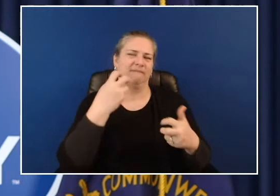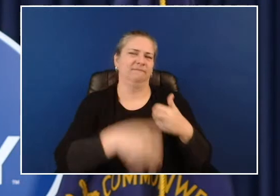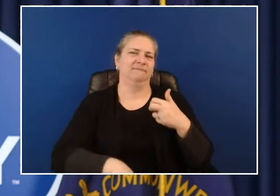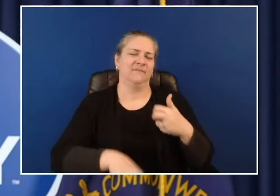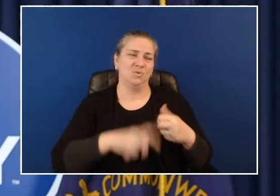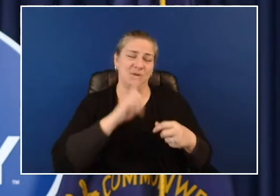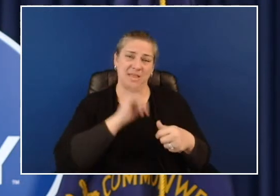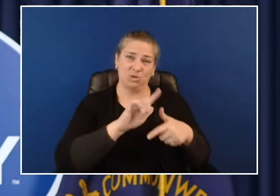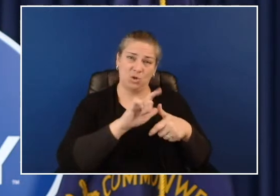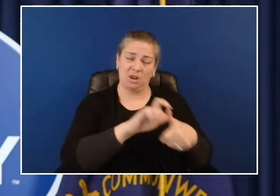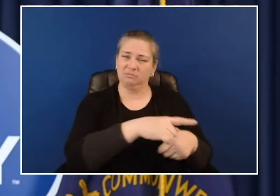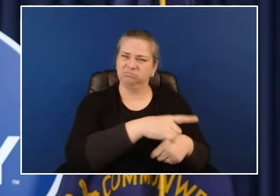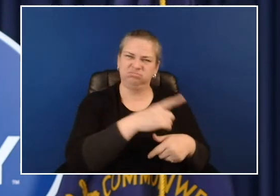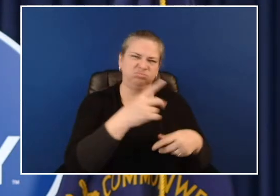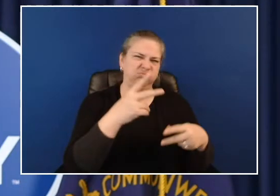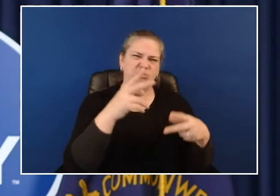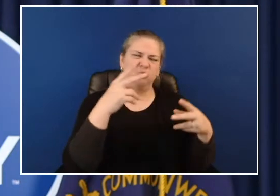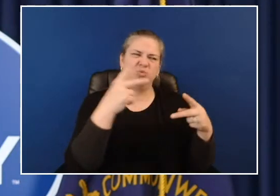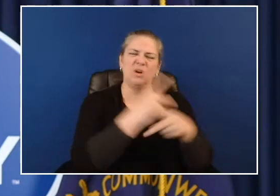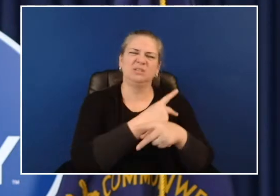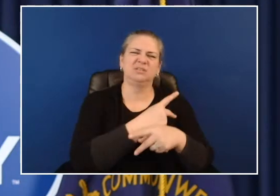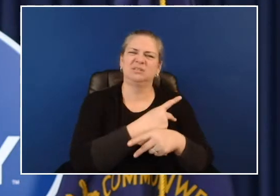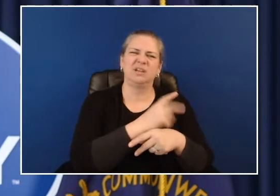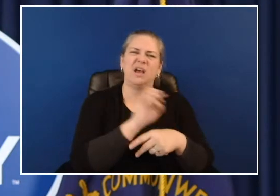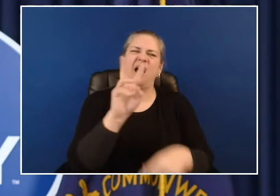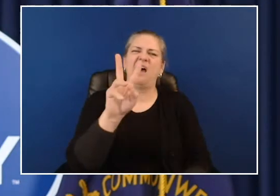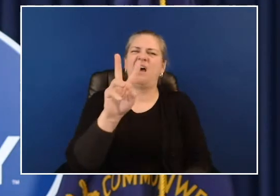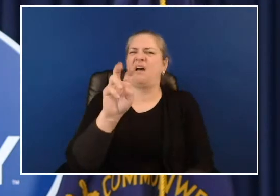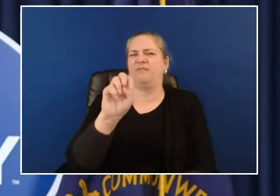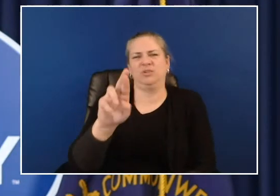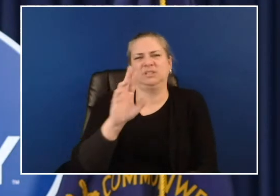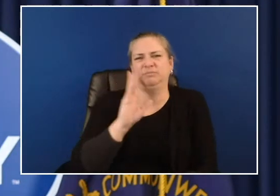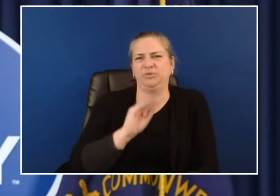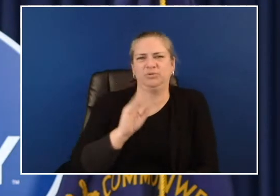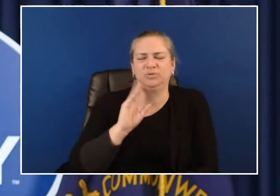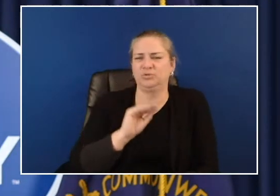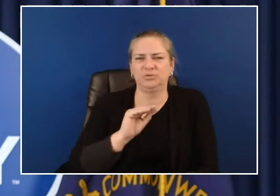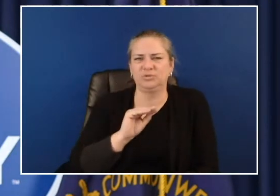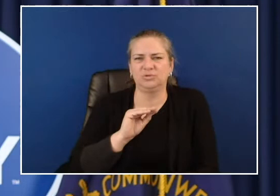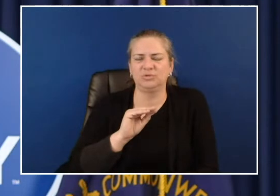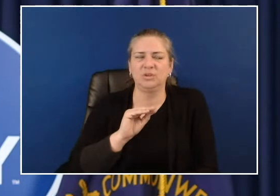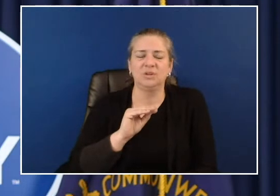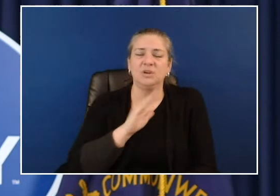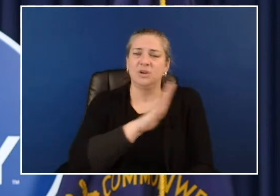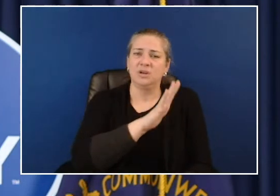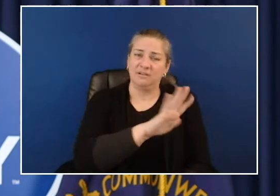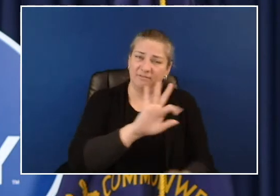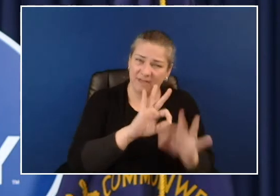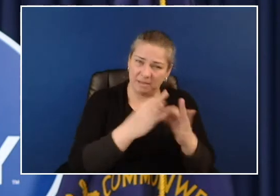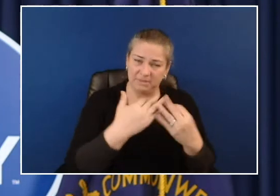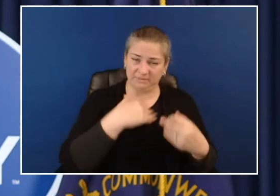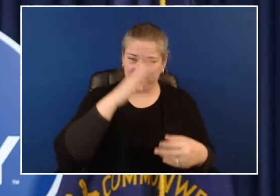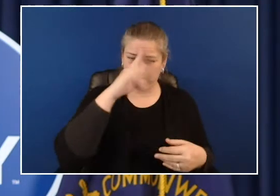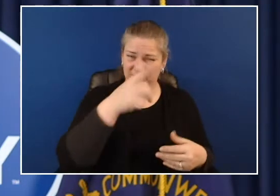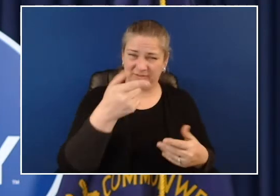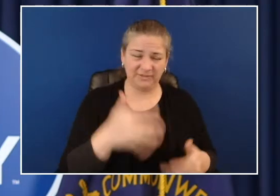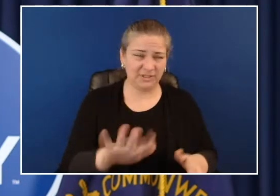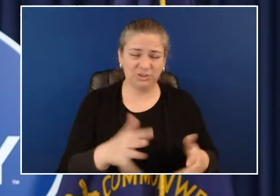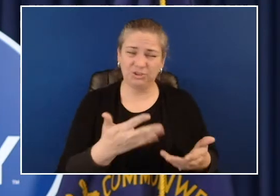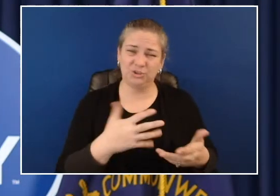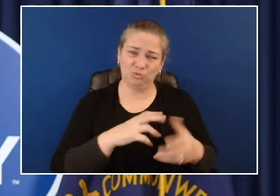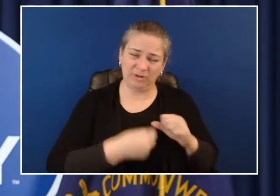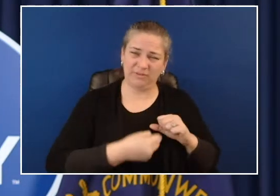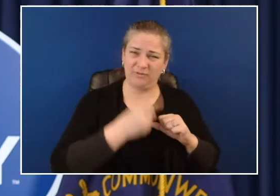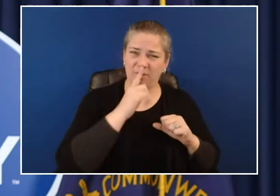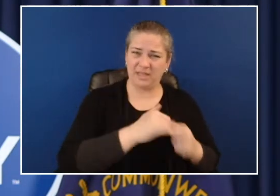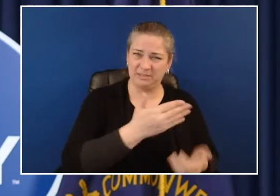weather event that we have ever experienced. To their family, I know you've already grieved for that infant